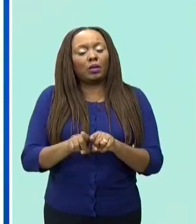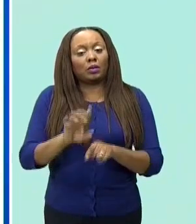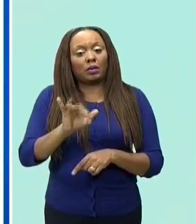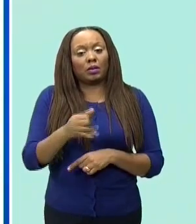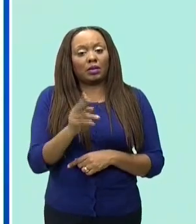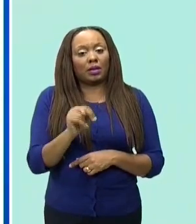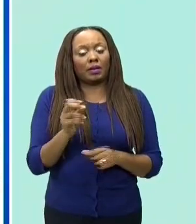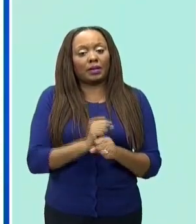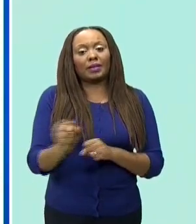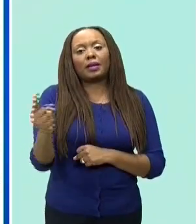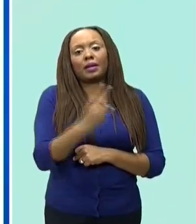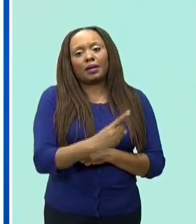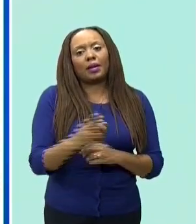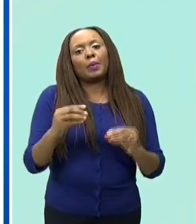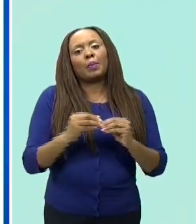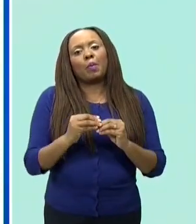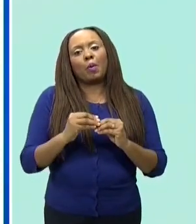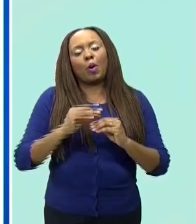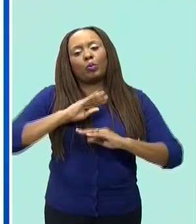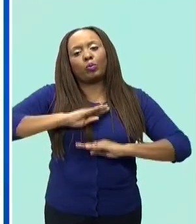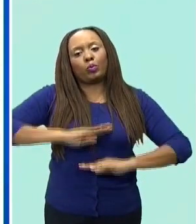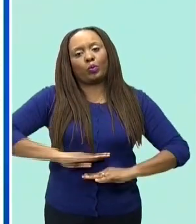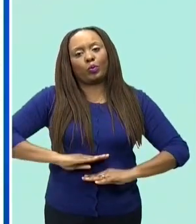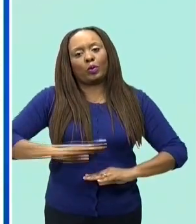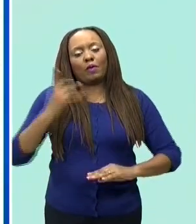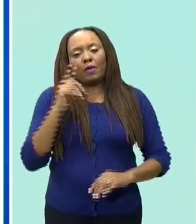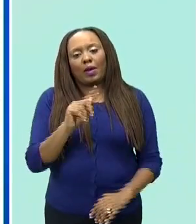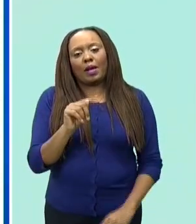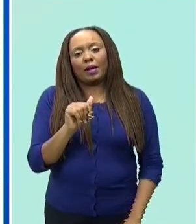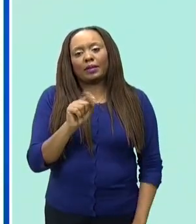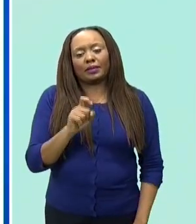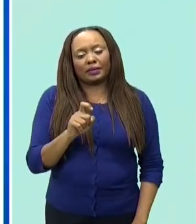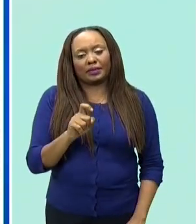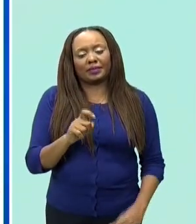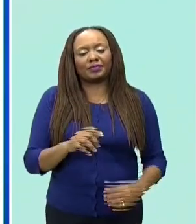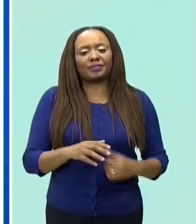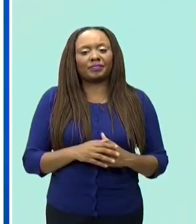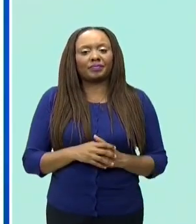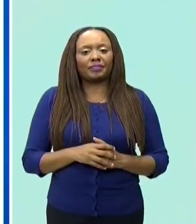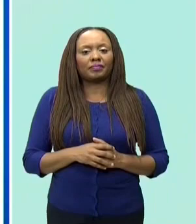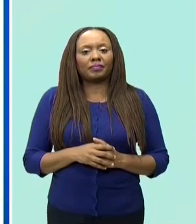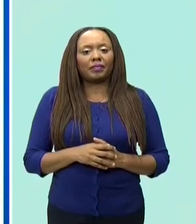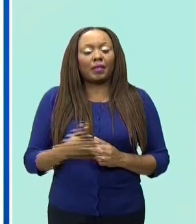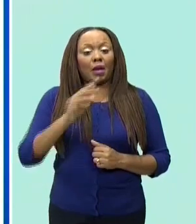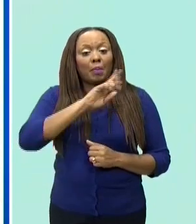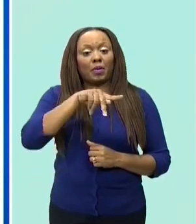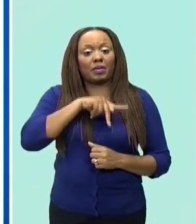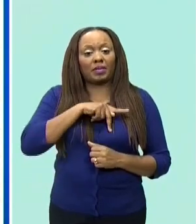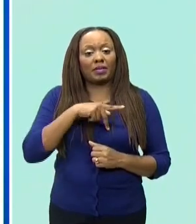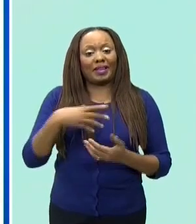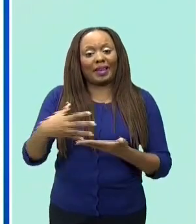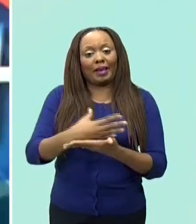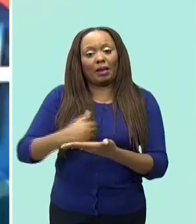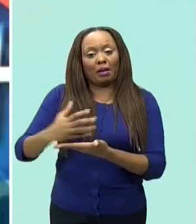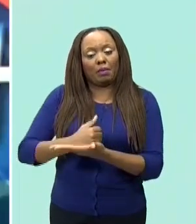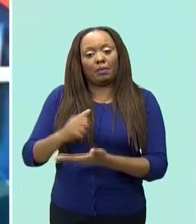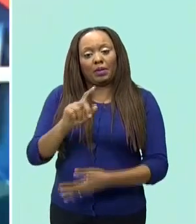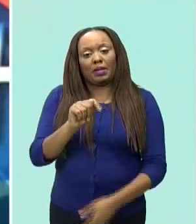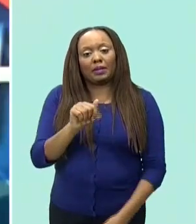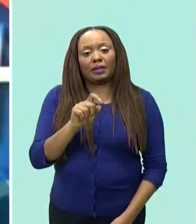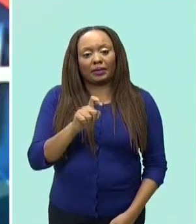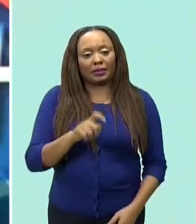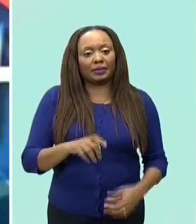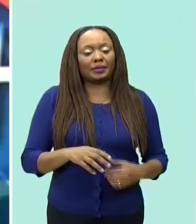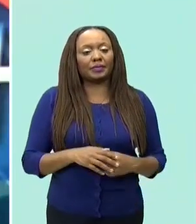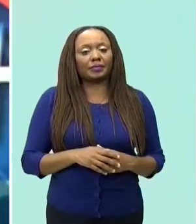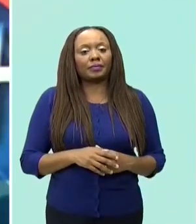will be even further relief as far as Barbadians are concerned as far as personal income tax. Minister